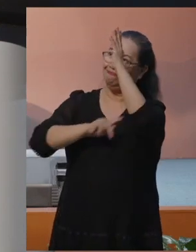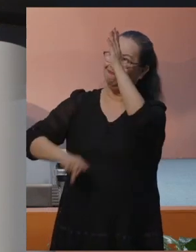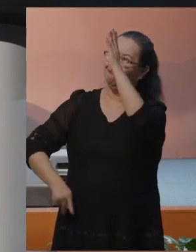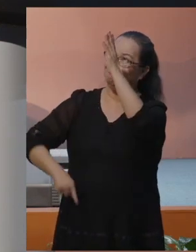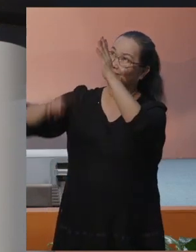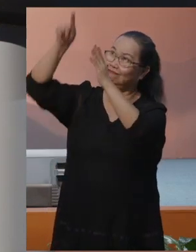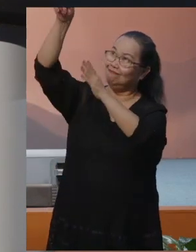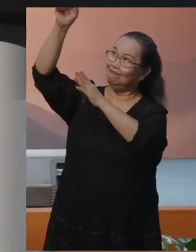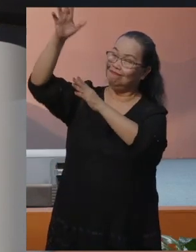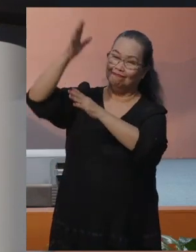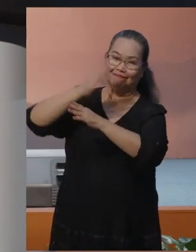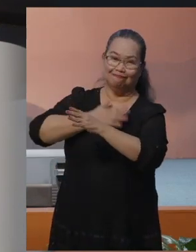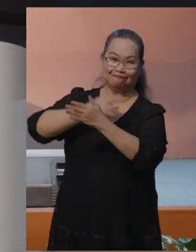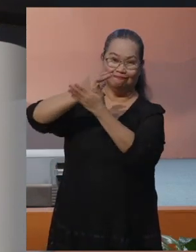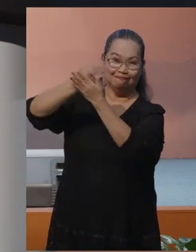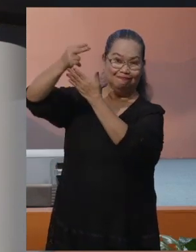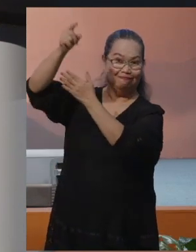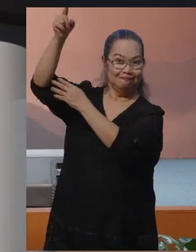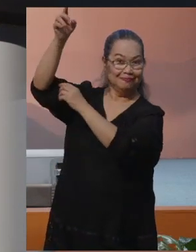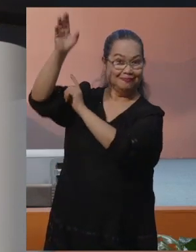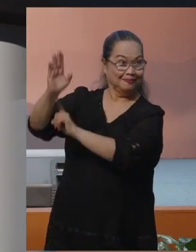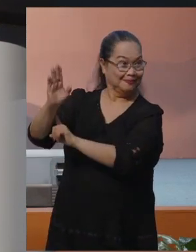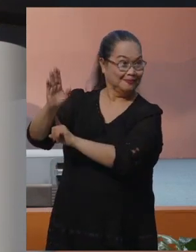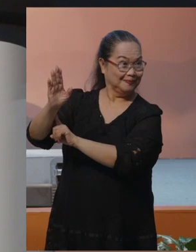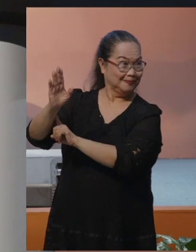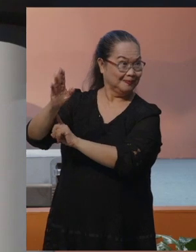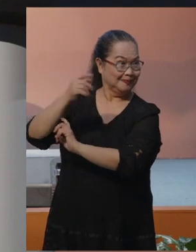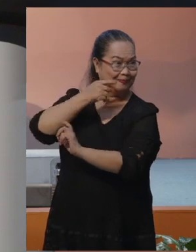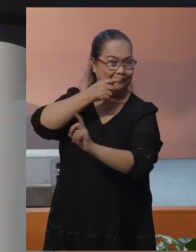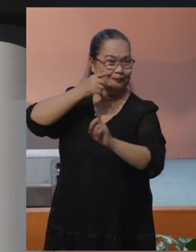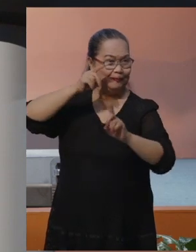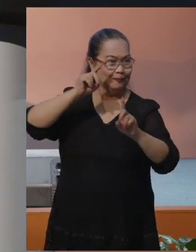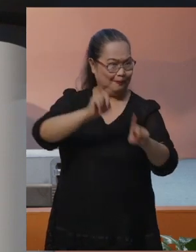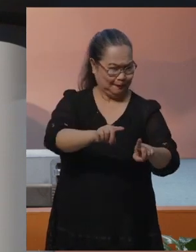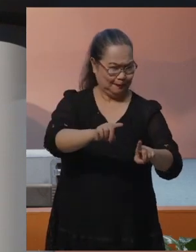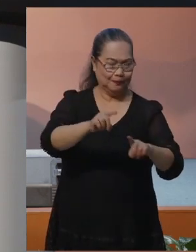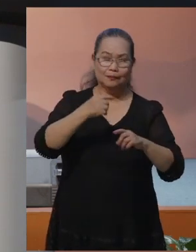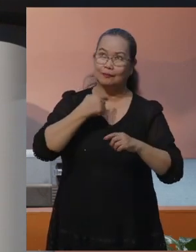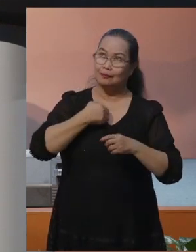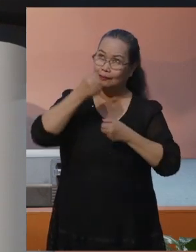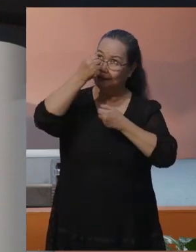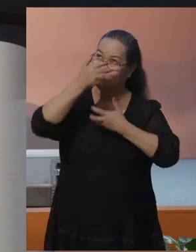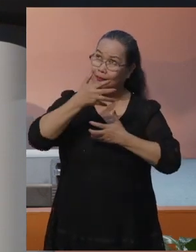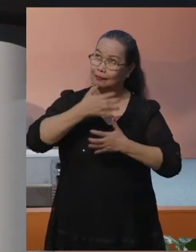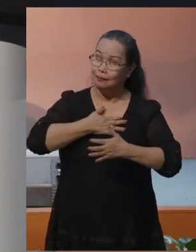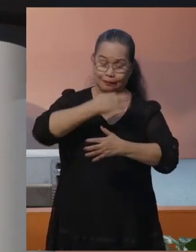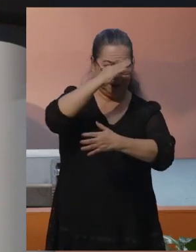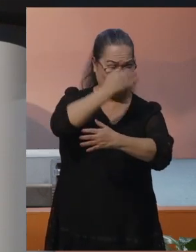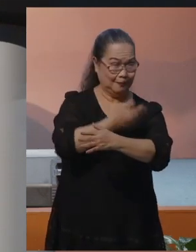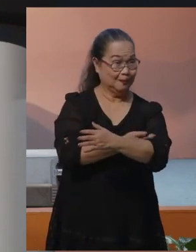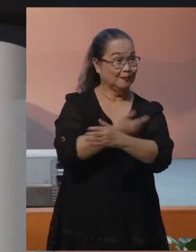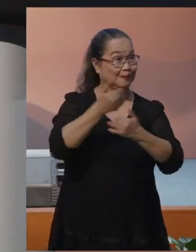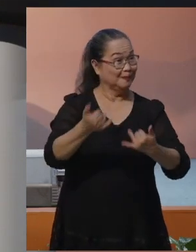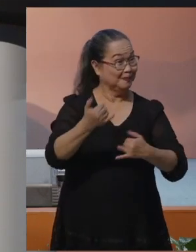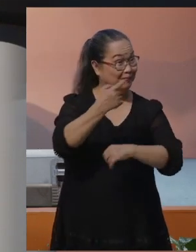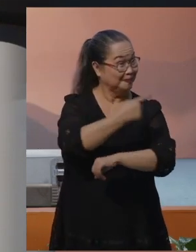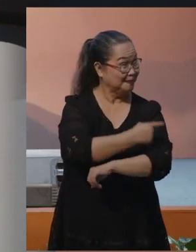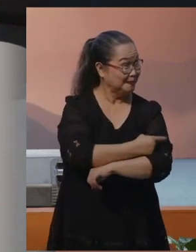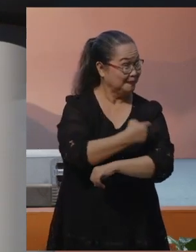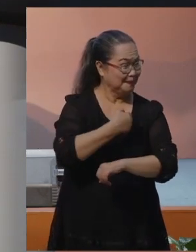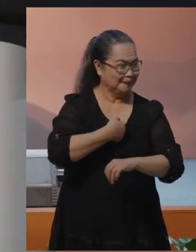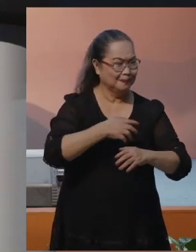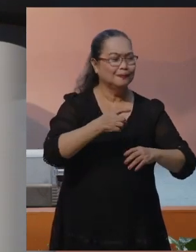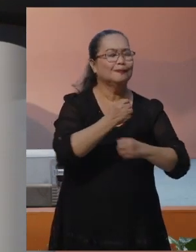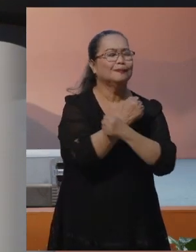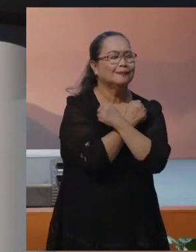Zion, my holy hill. I will tell of the decree. The Lord said to me, you are my son. Today I have begotten